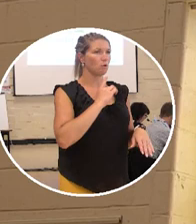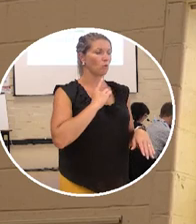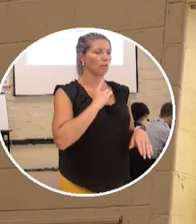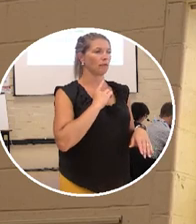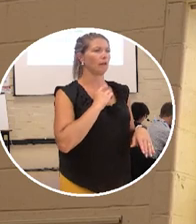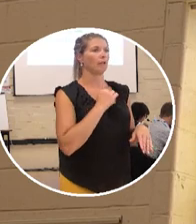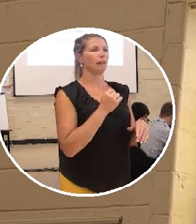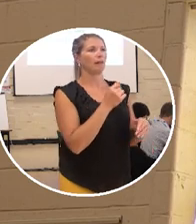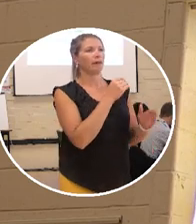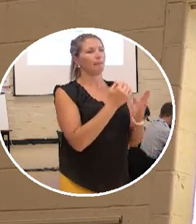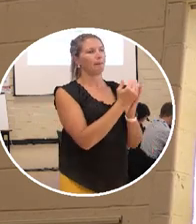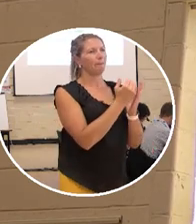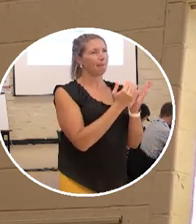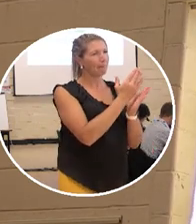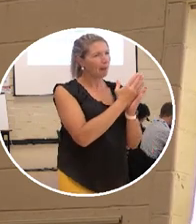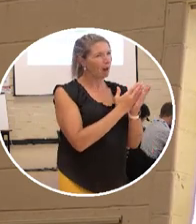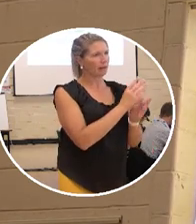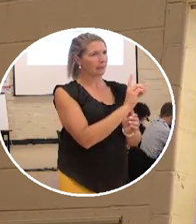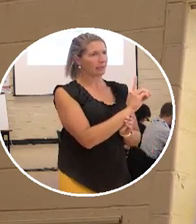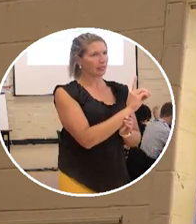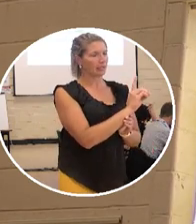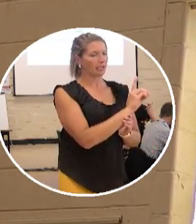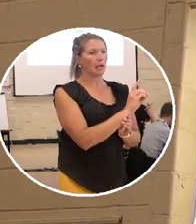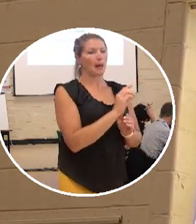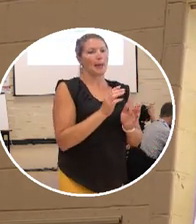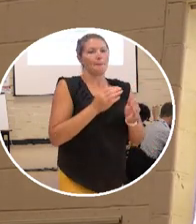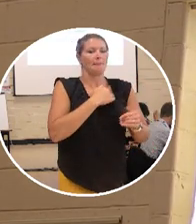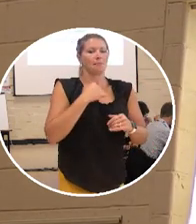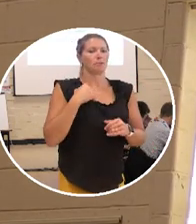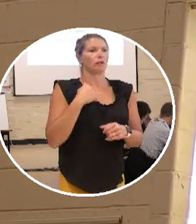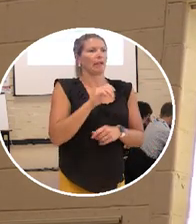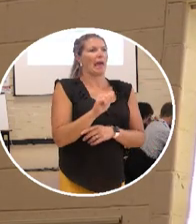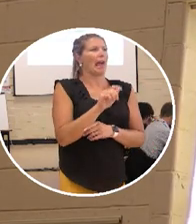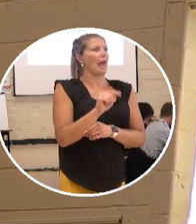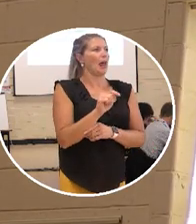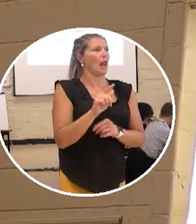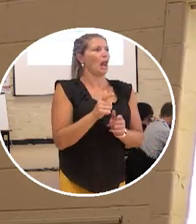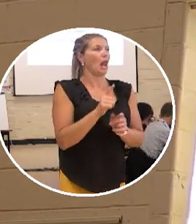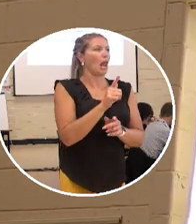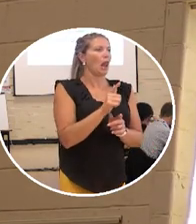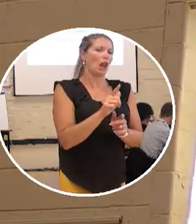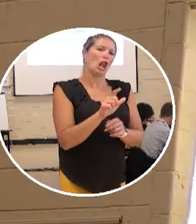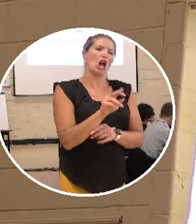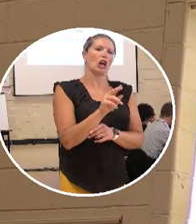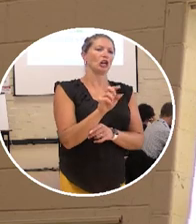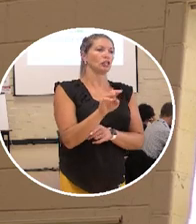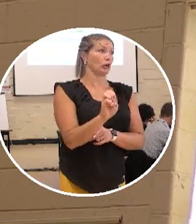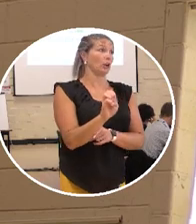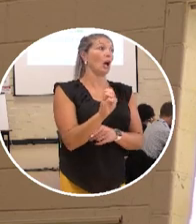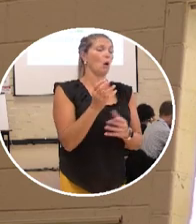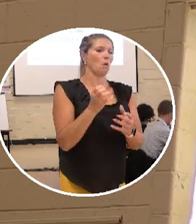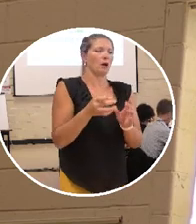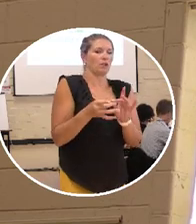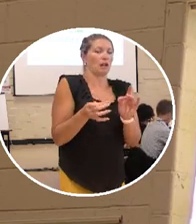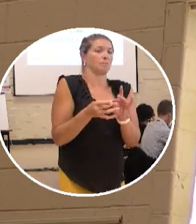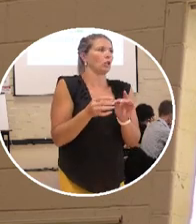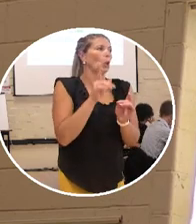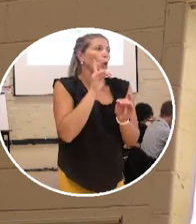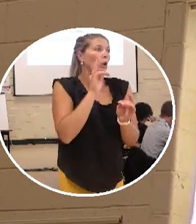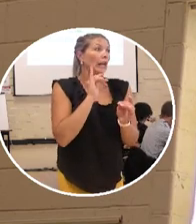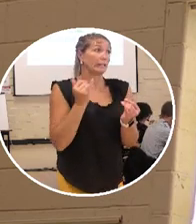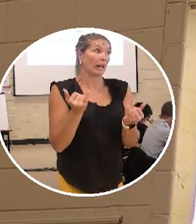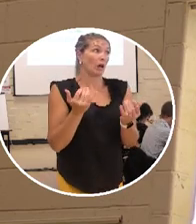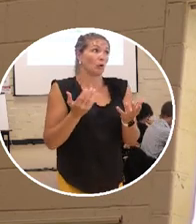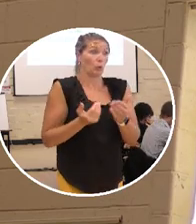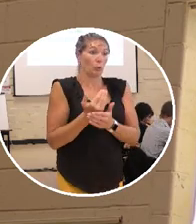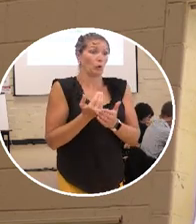Change references of 4 members at large to 5 so that it reads as follows. The officers of